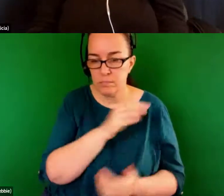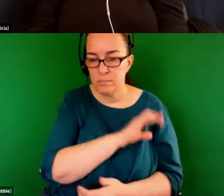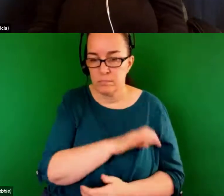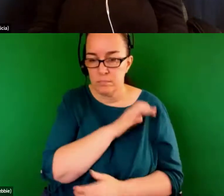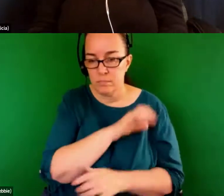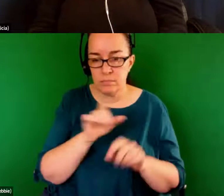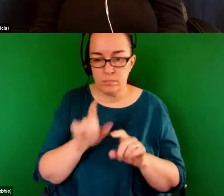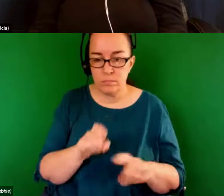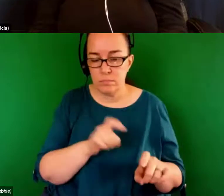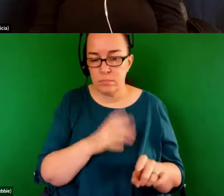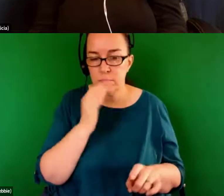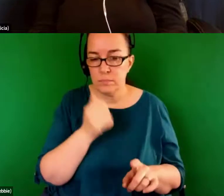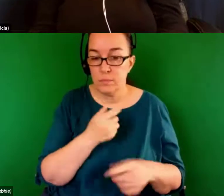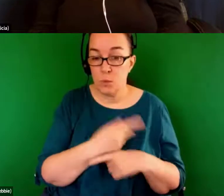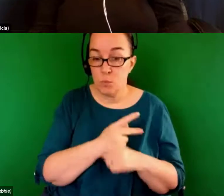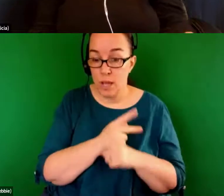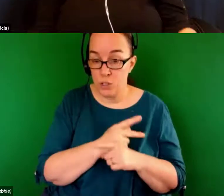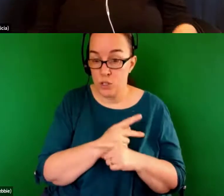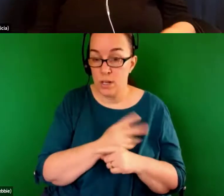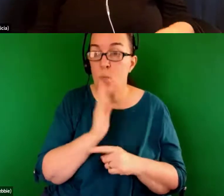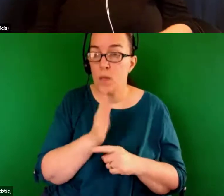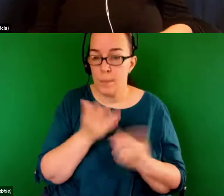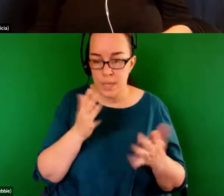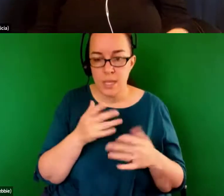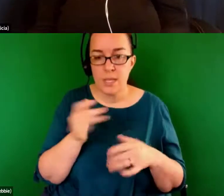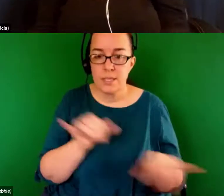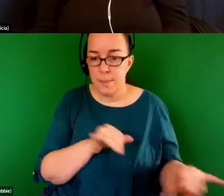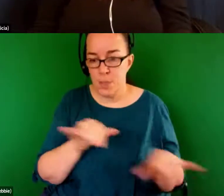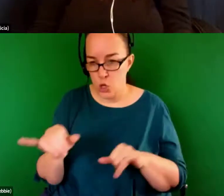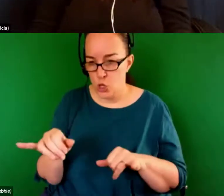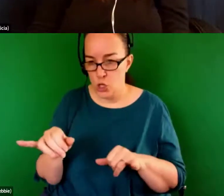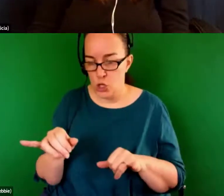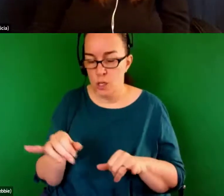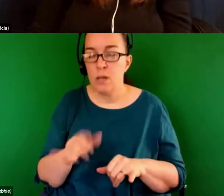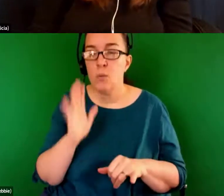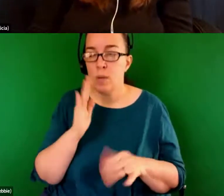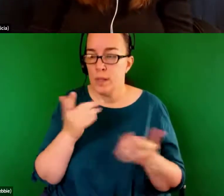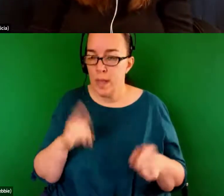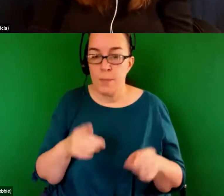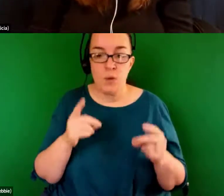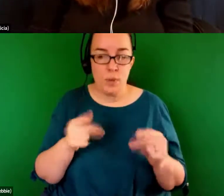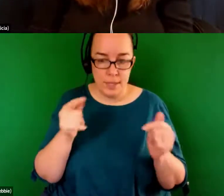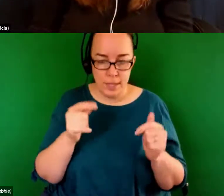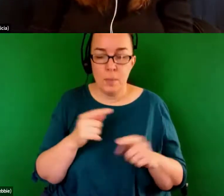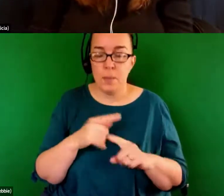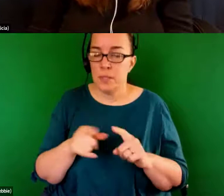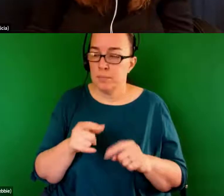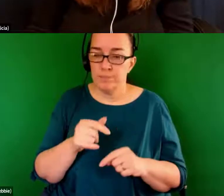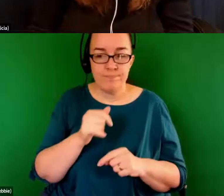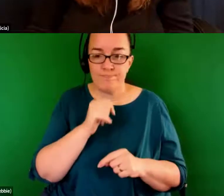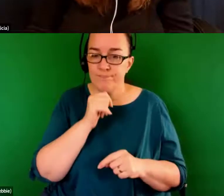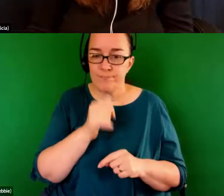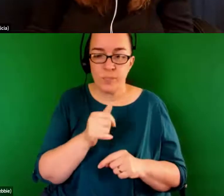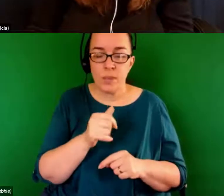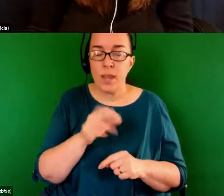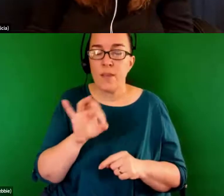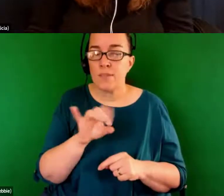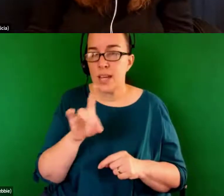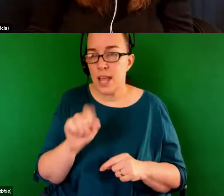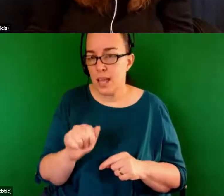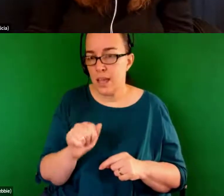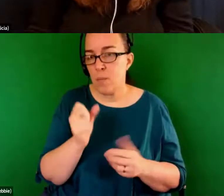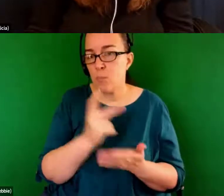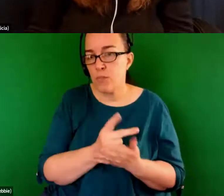trials because the production will be similar. So it'll happen quickly, but it is not, the FDA approval is